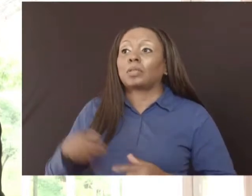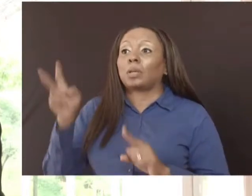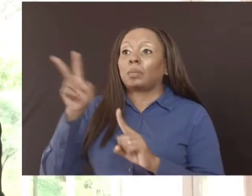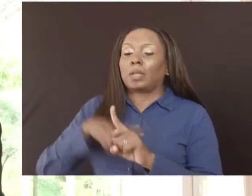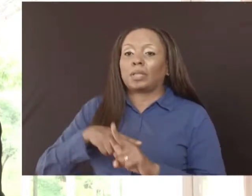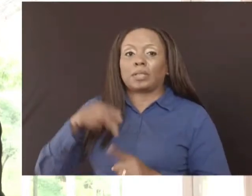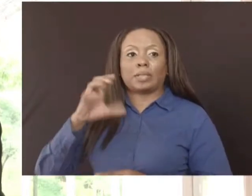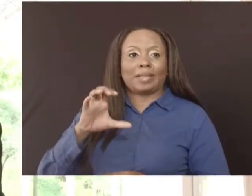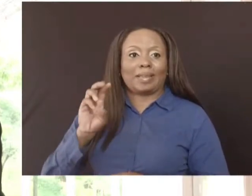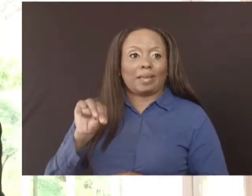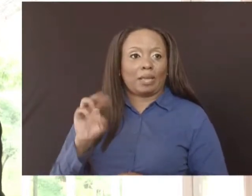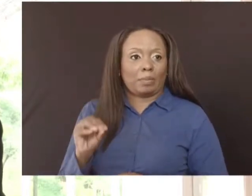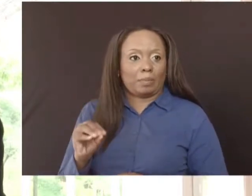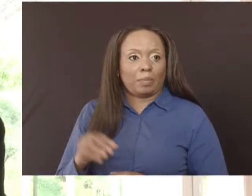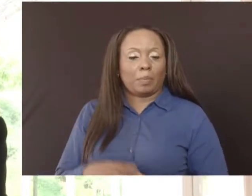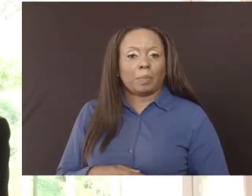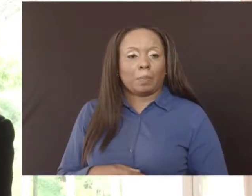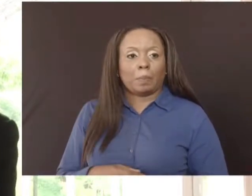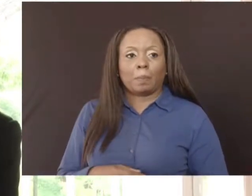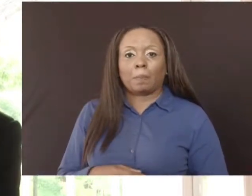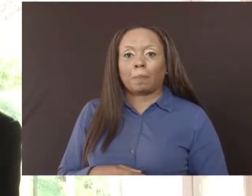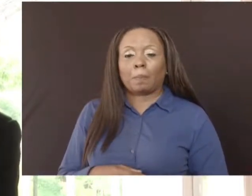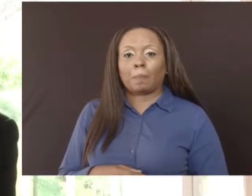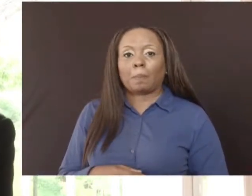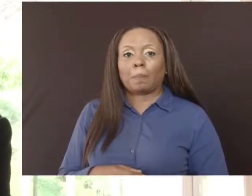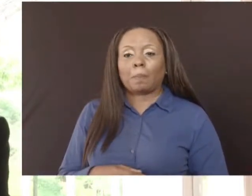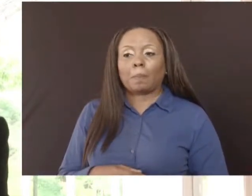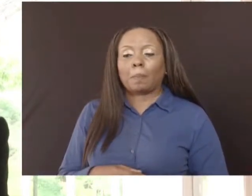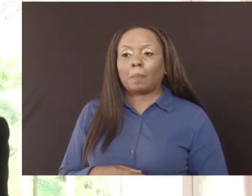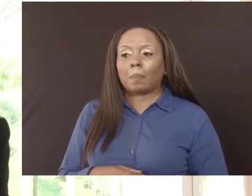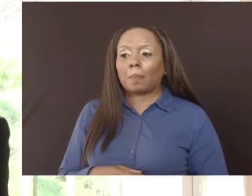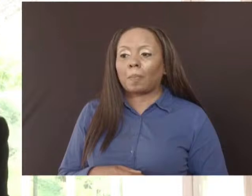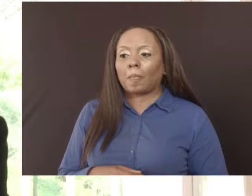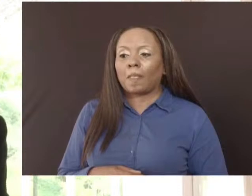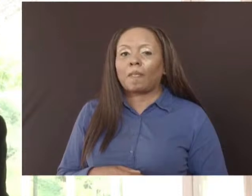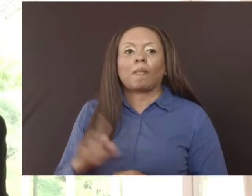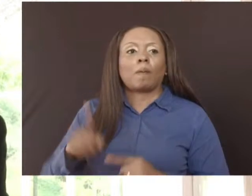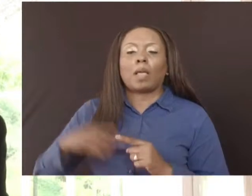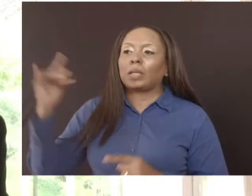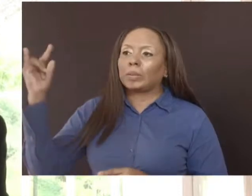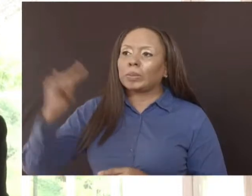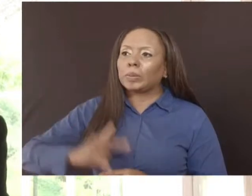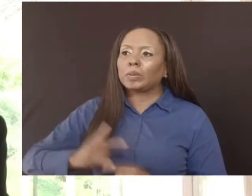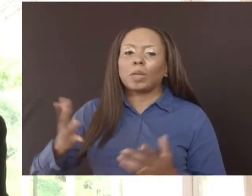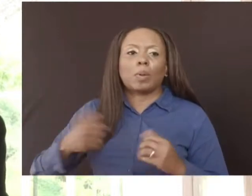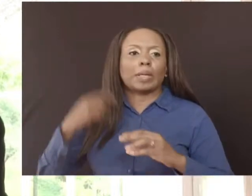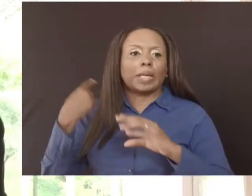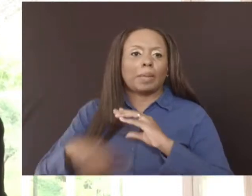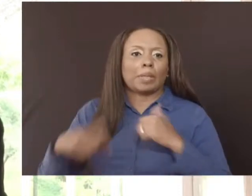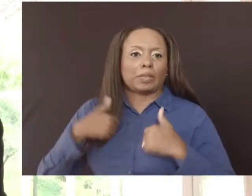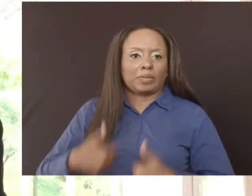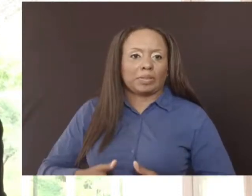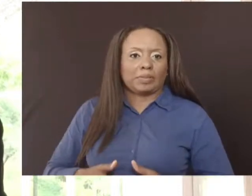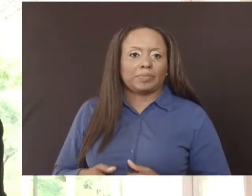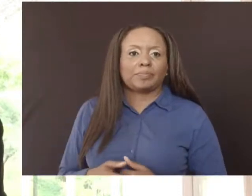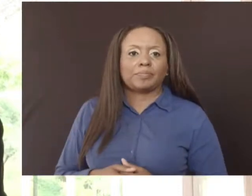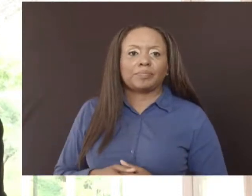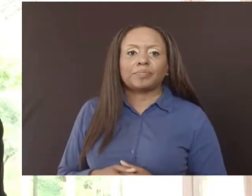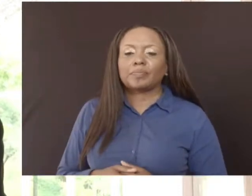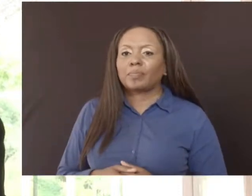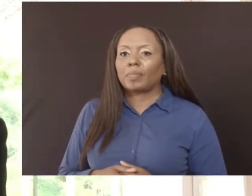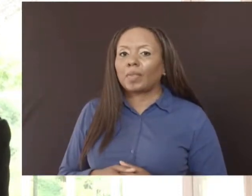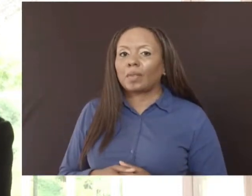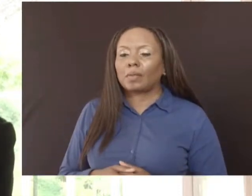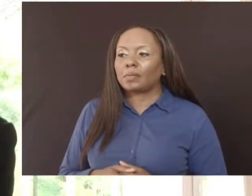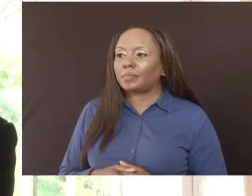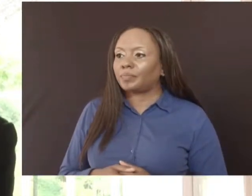CMO for home quarantine when returning from travel. Dr. Best,